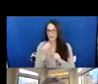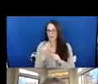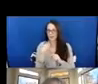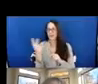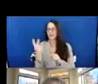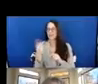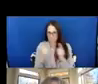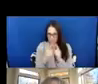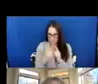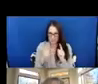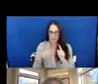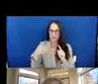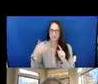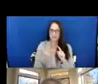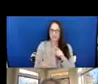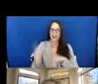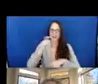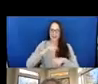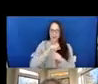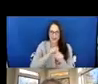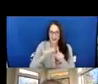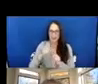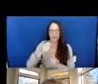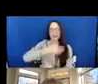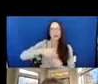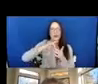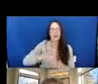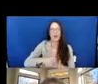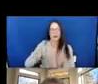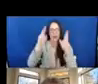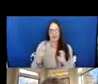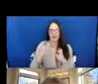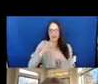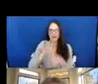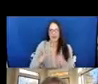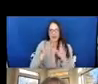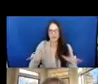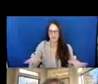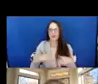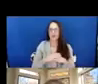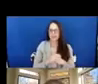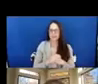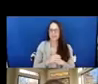on a number of occasions around issues that concern children such as our own.